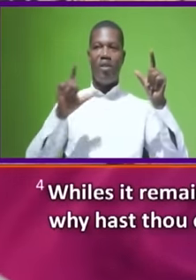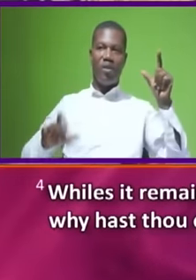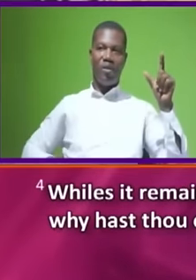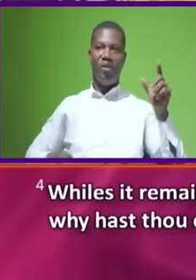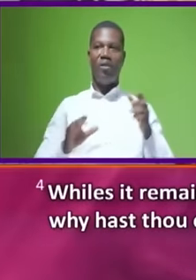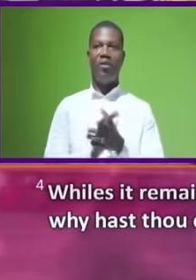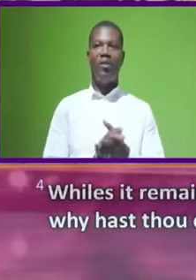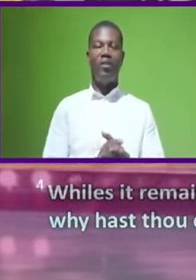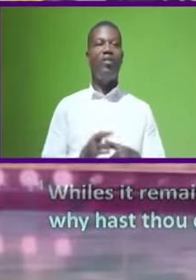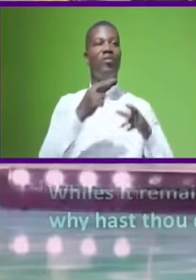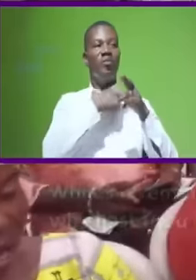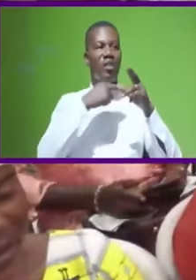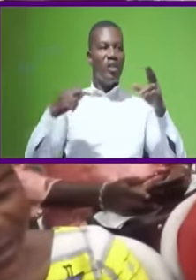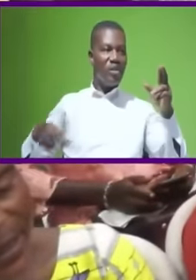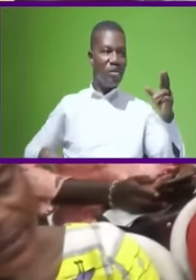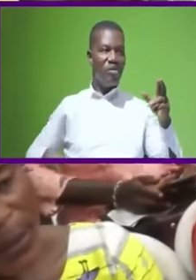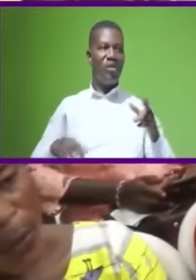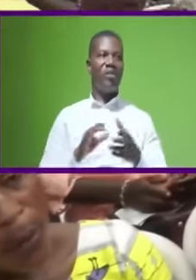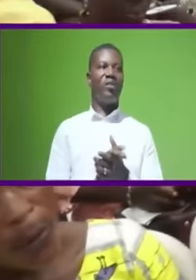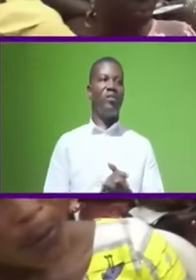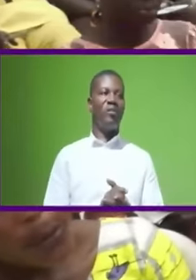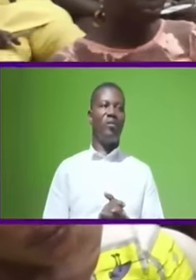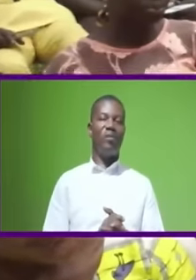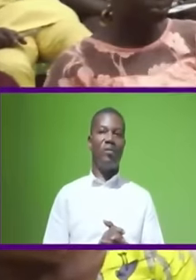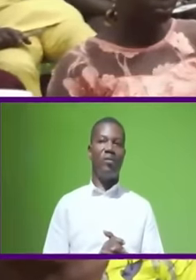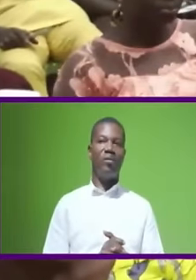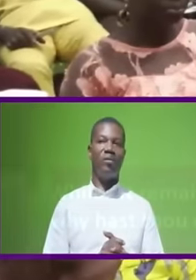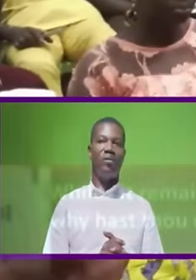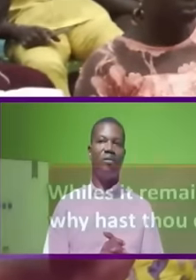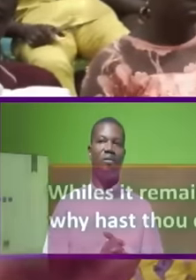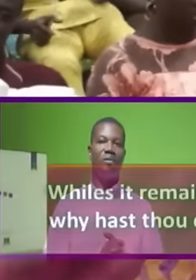Hallelujah. Philadelphia.